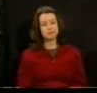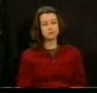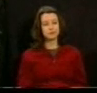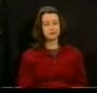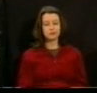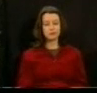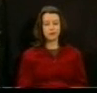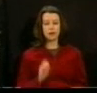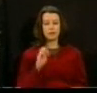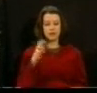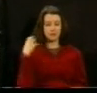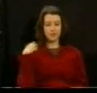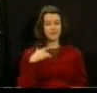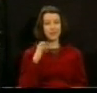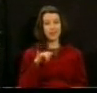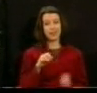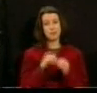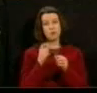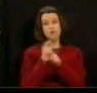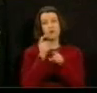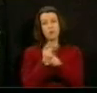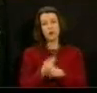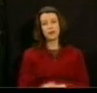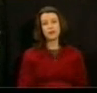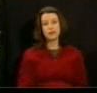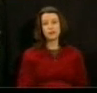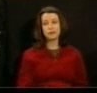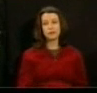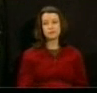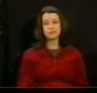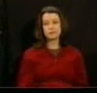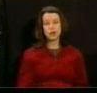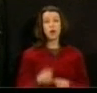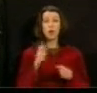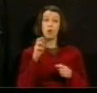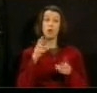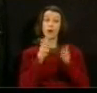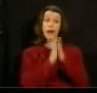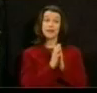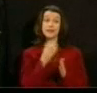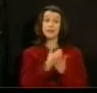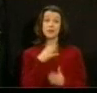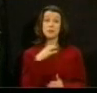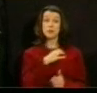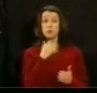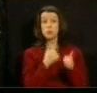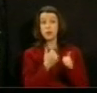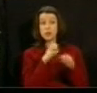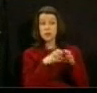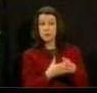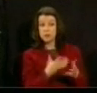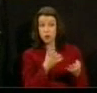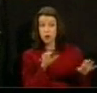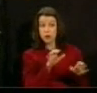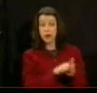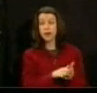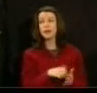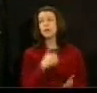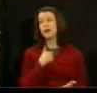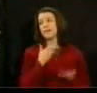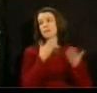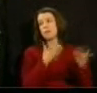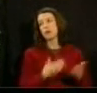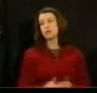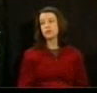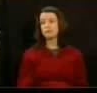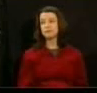Mr. Chairman, I think that'd be more appropriately done after you have your new commissioners. Let them decide whether they want you to do that or not. Well, we've got a motion on the floor. So I speak against the